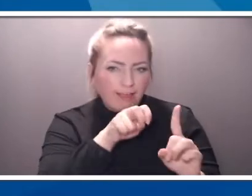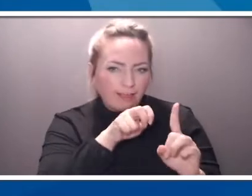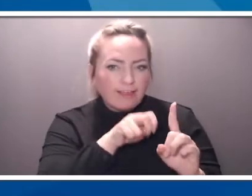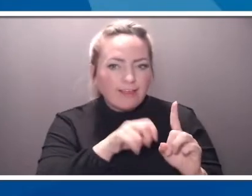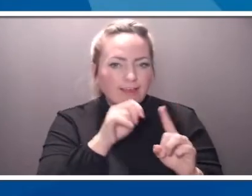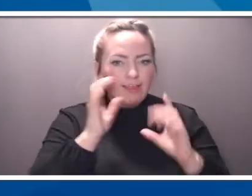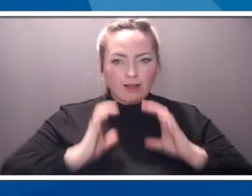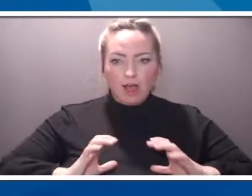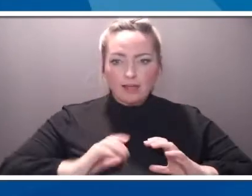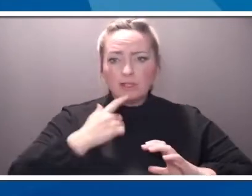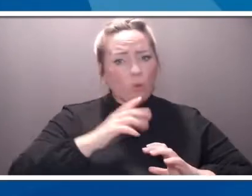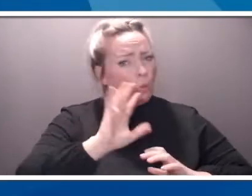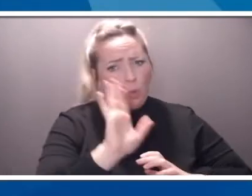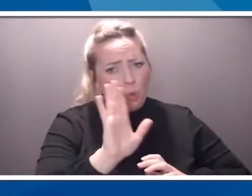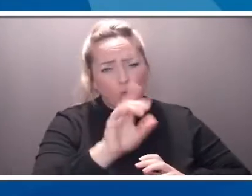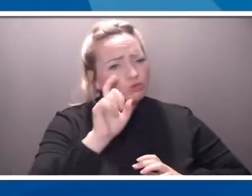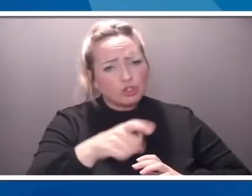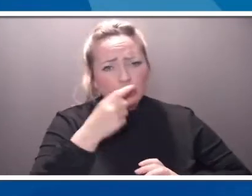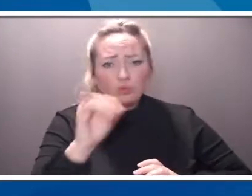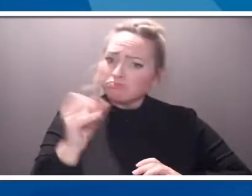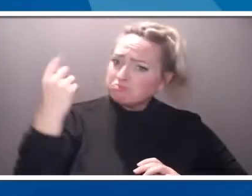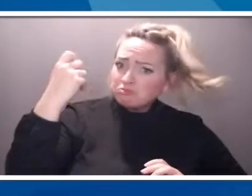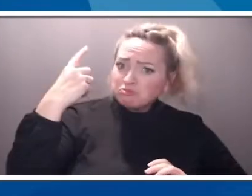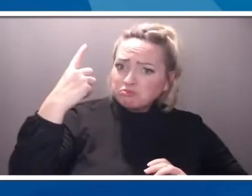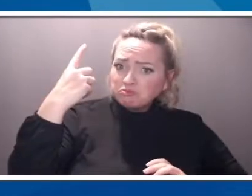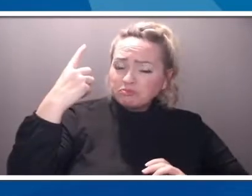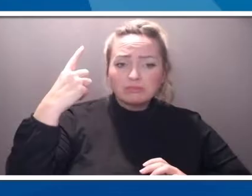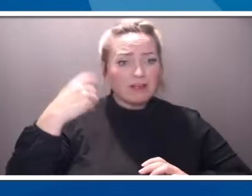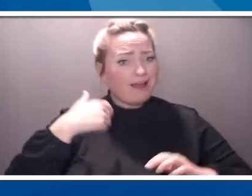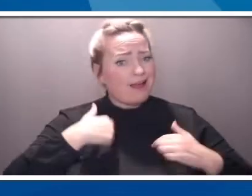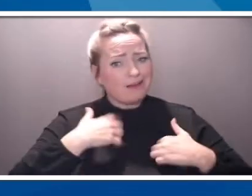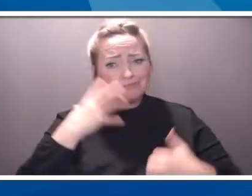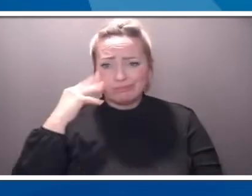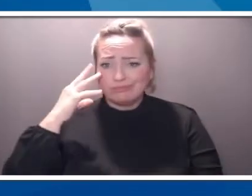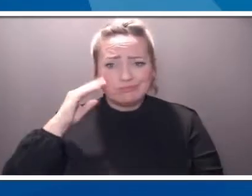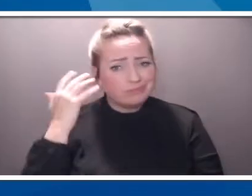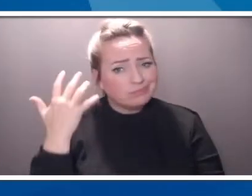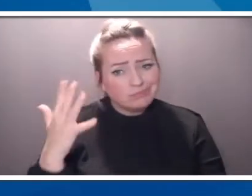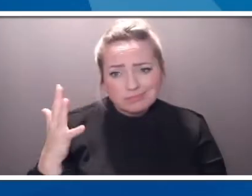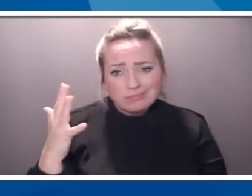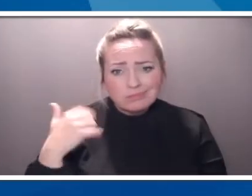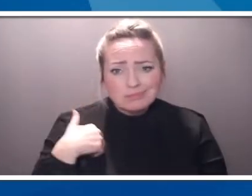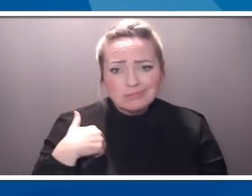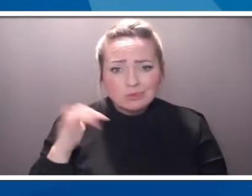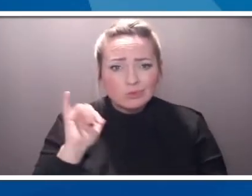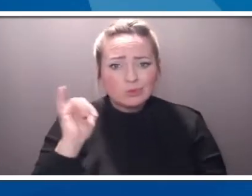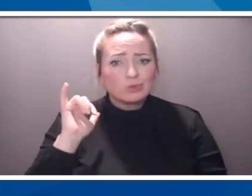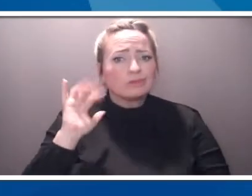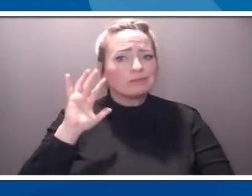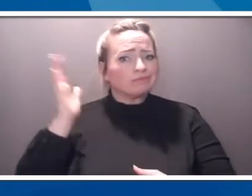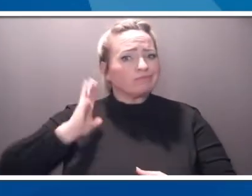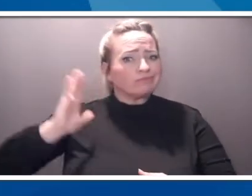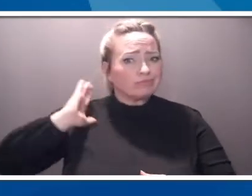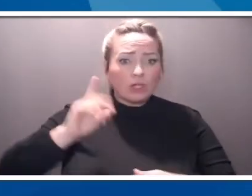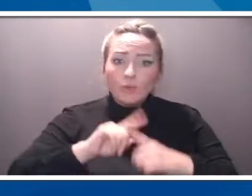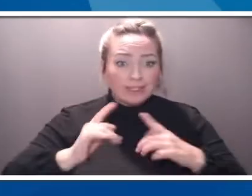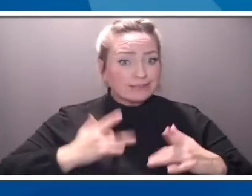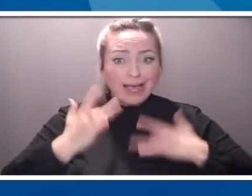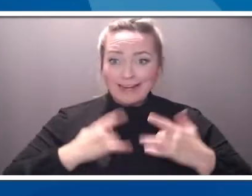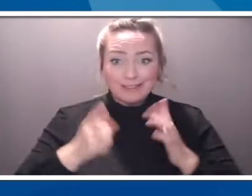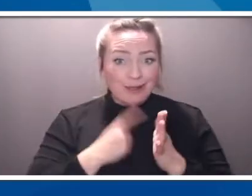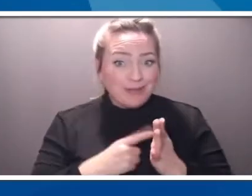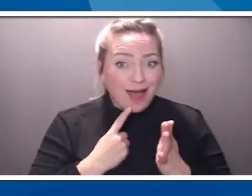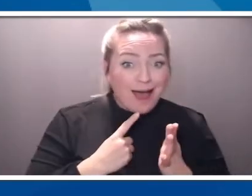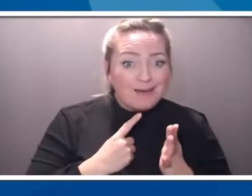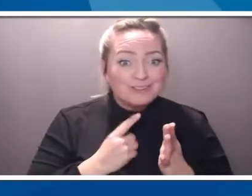to basically ding the client and say, no, you shouldn't do this. And I get it. I've been there as well in my early years,